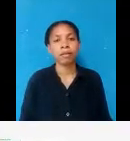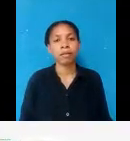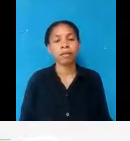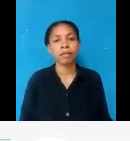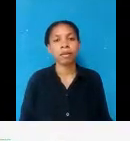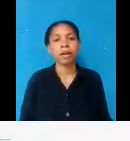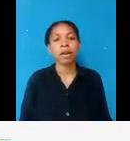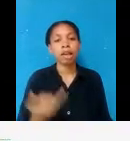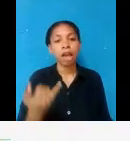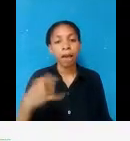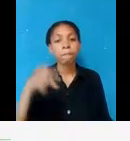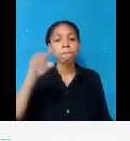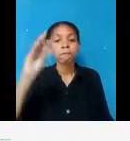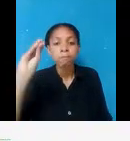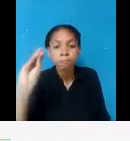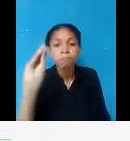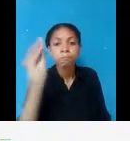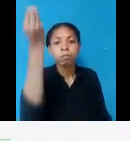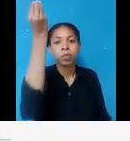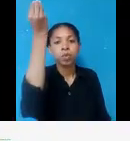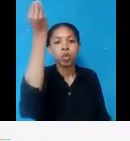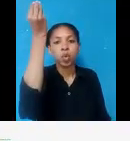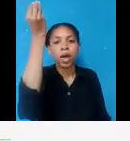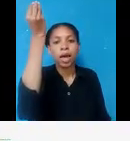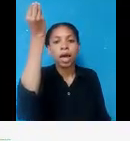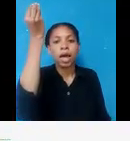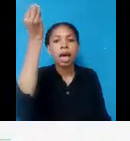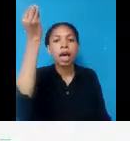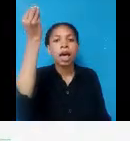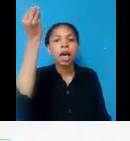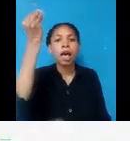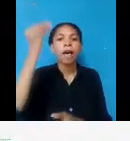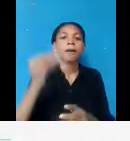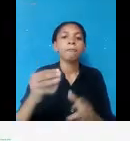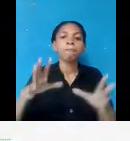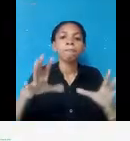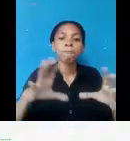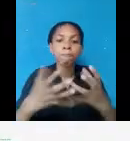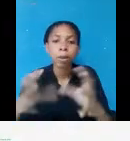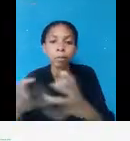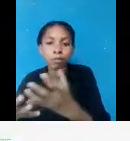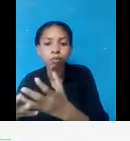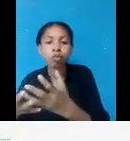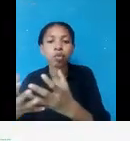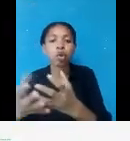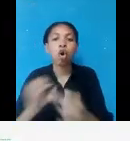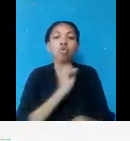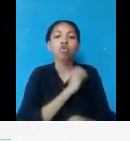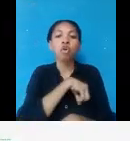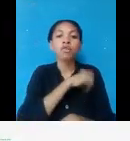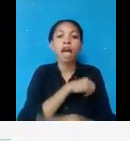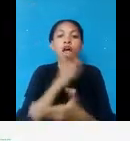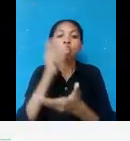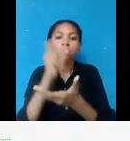Bradley University, USA. Please stay tuned through IPSPI social media for many